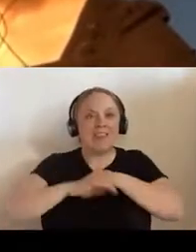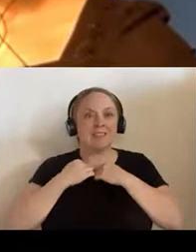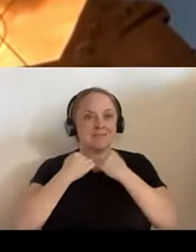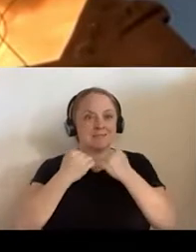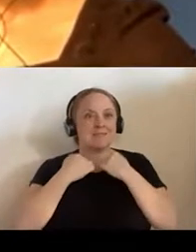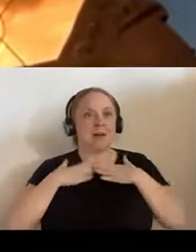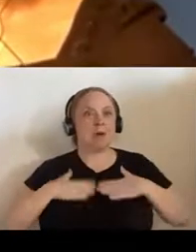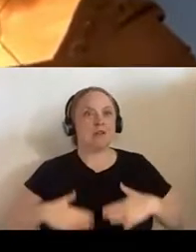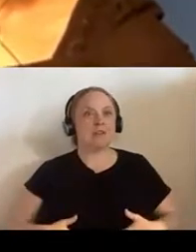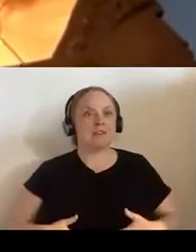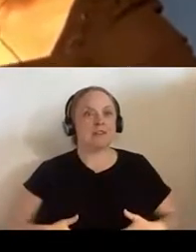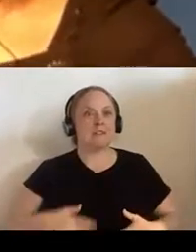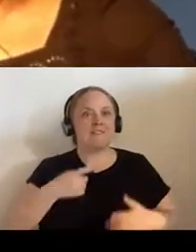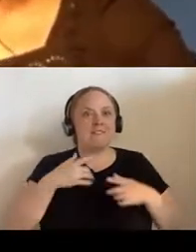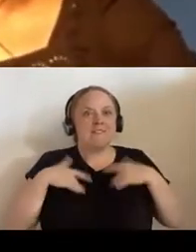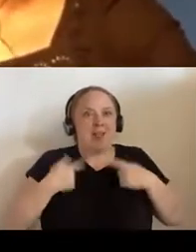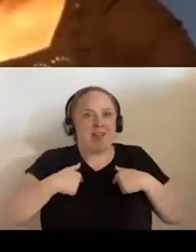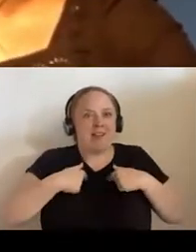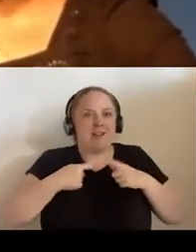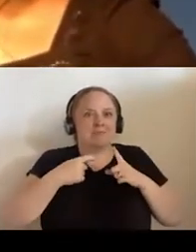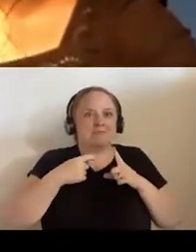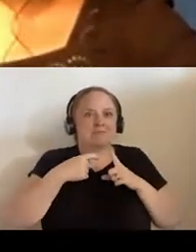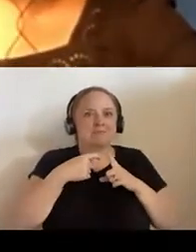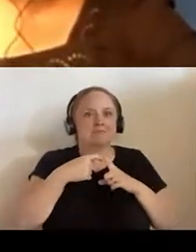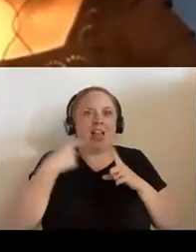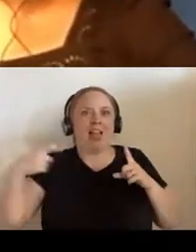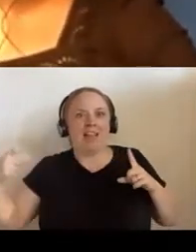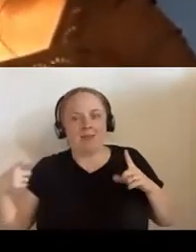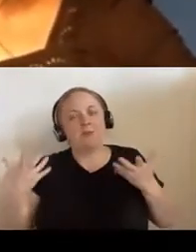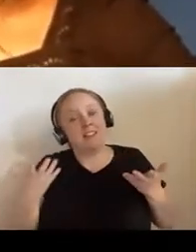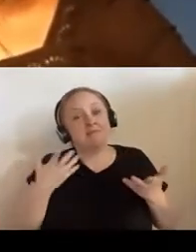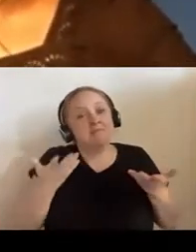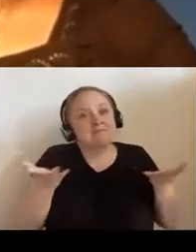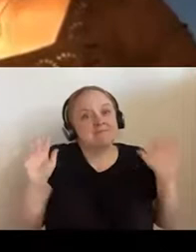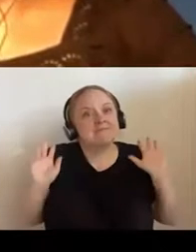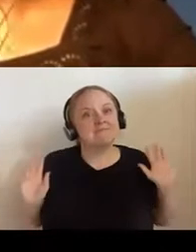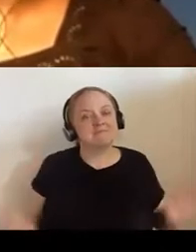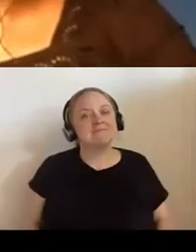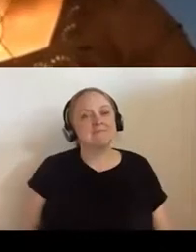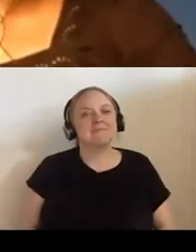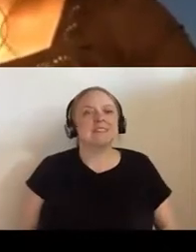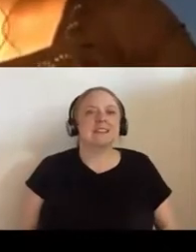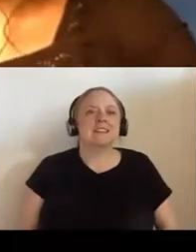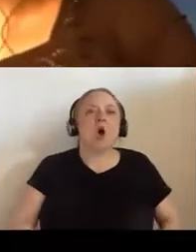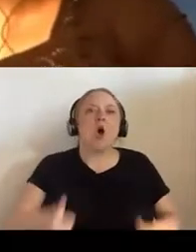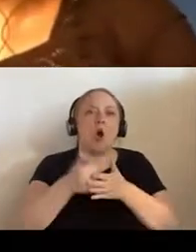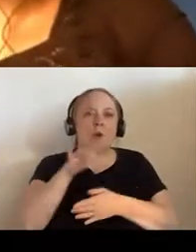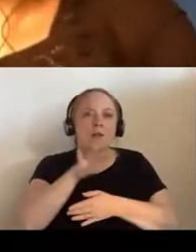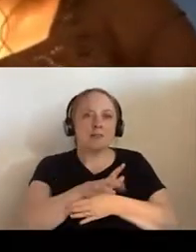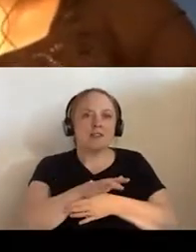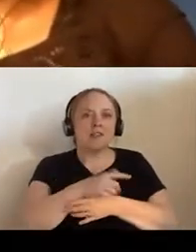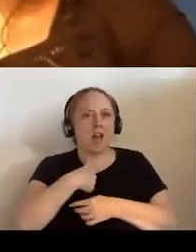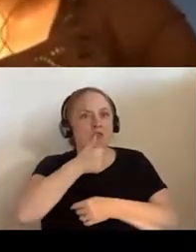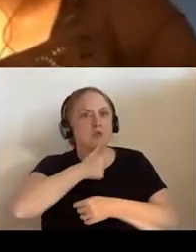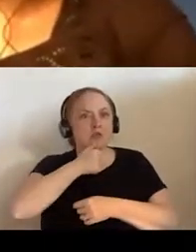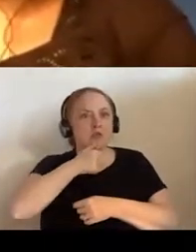Yeah, I feel like I'm rambling a bit now, but that it's yeah, it's always present because I'm using people's bodies